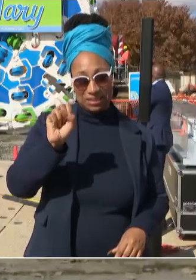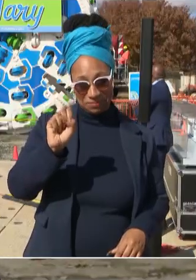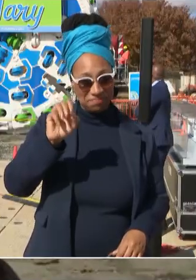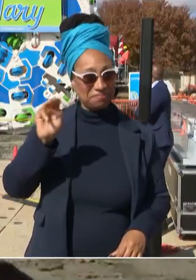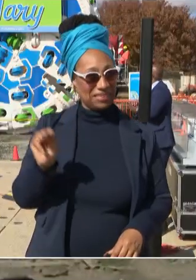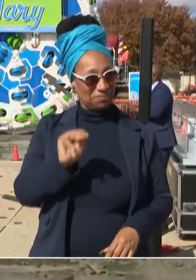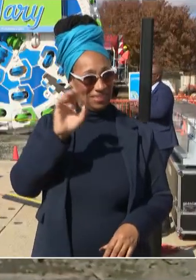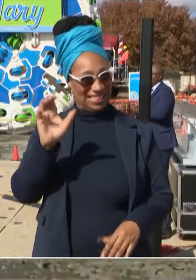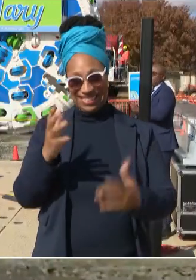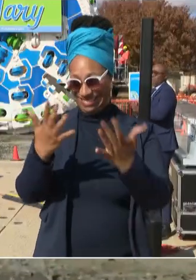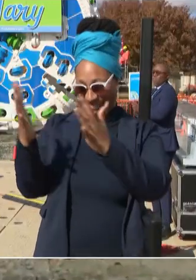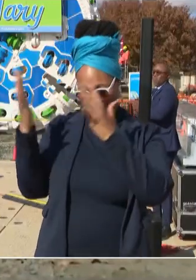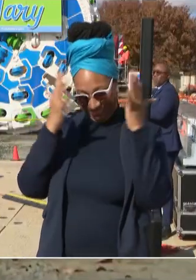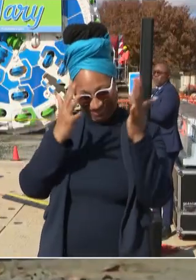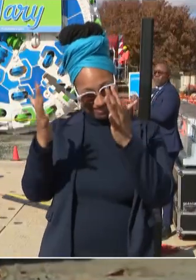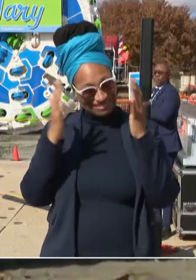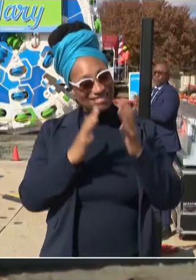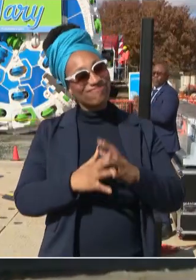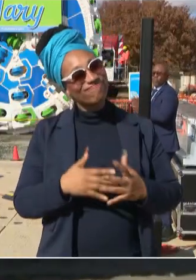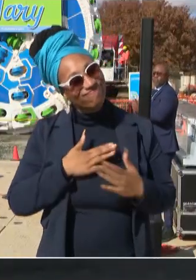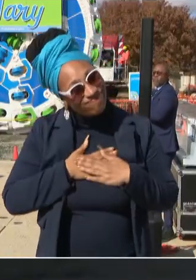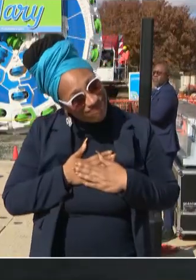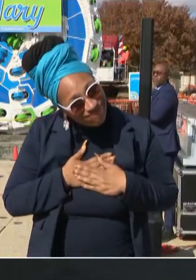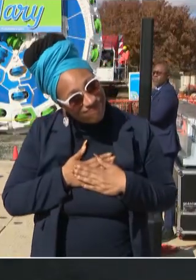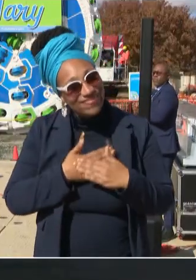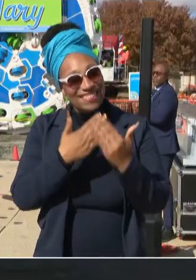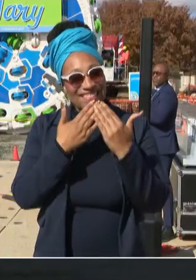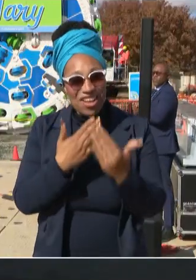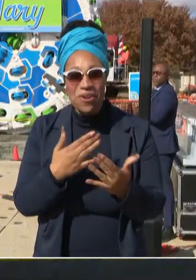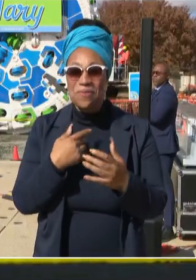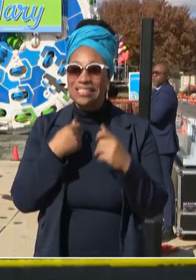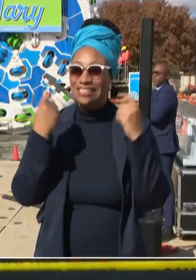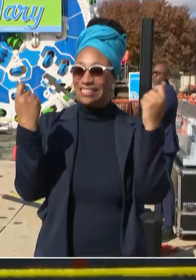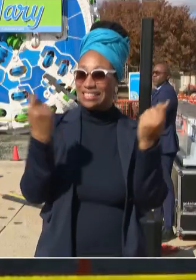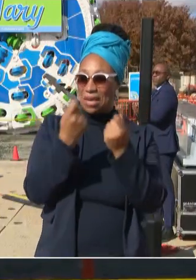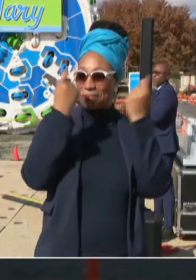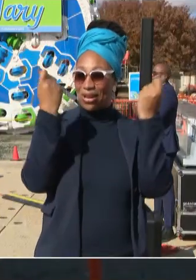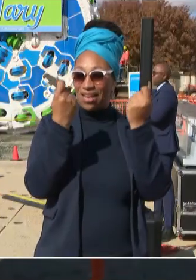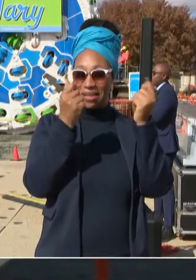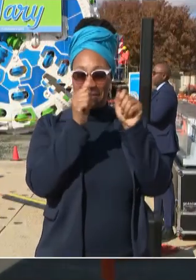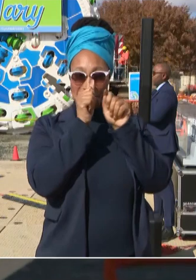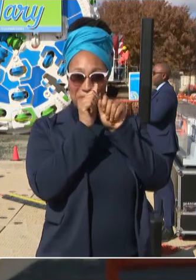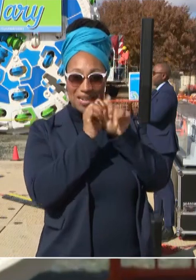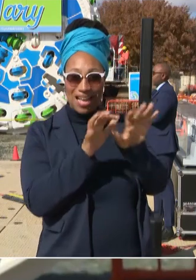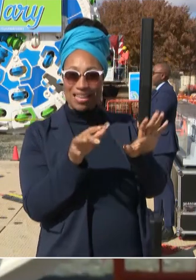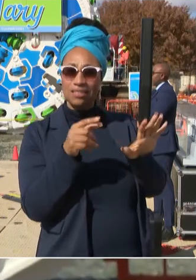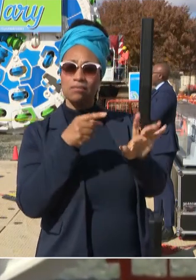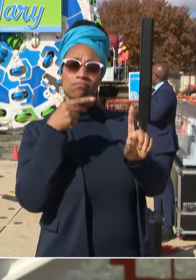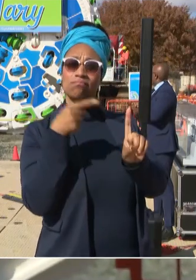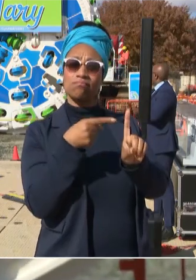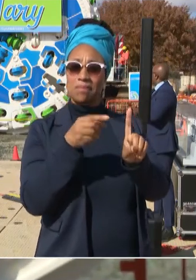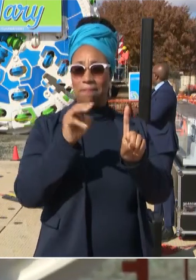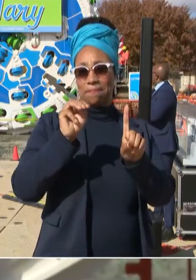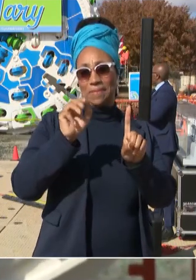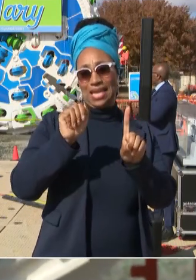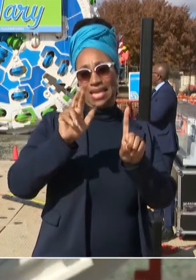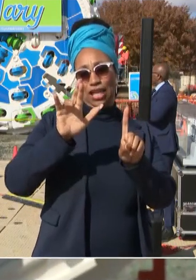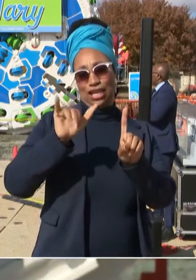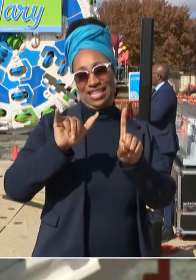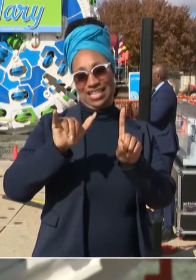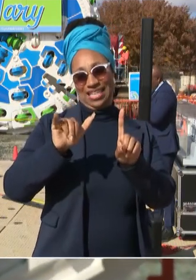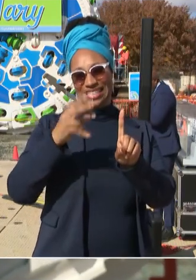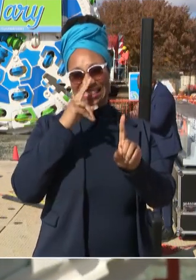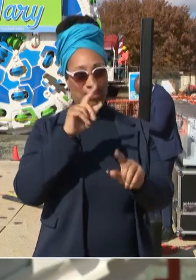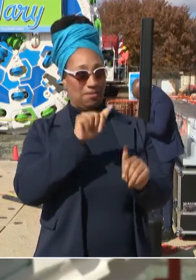Today we are celebrating and blessing Mary, the tunnel boring machine that will excavate the Potomac River